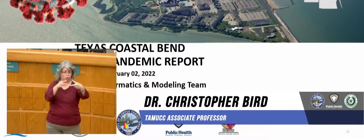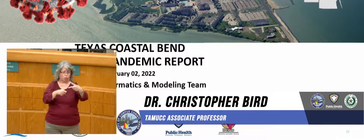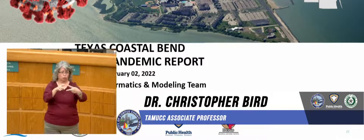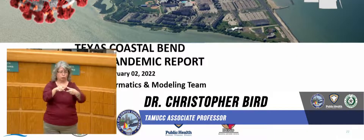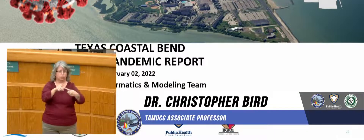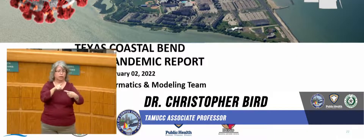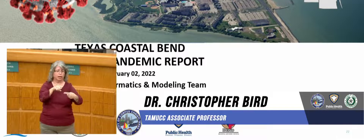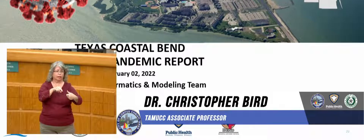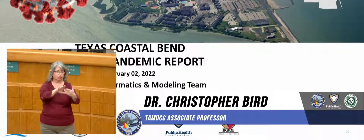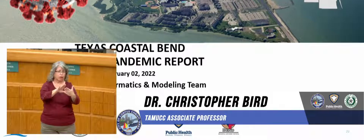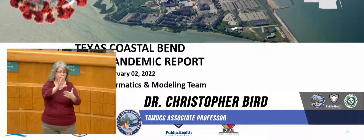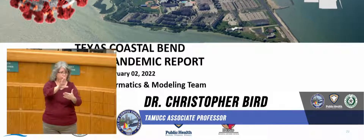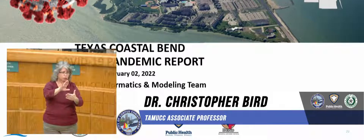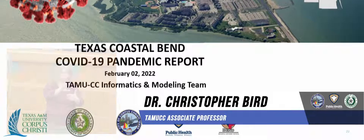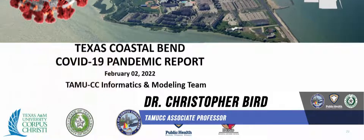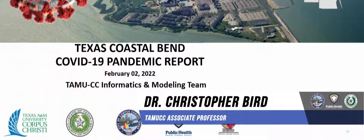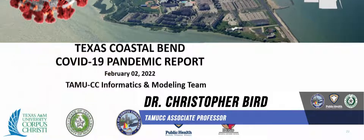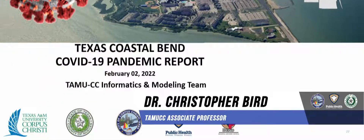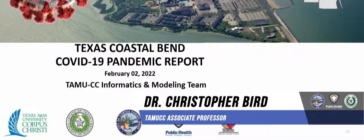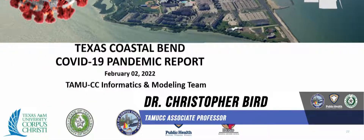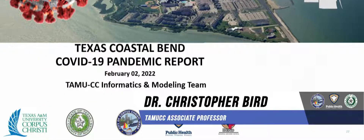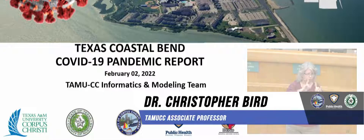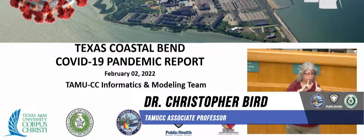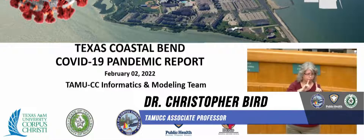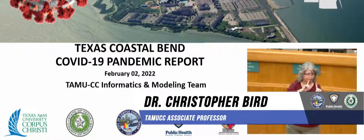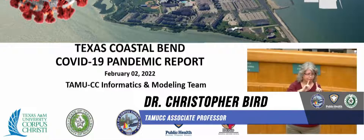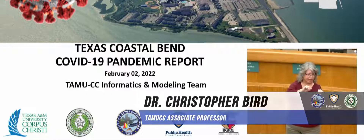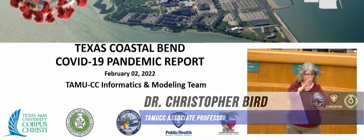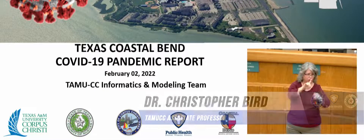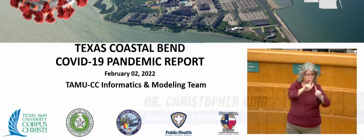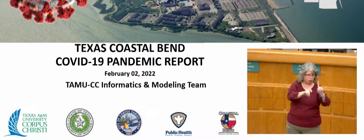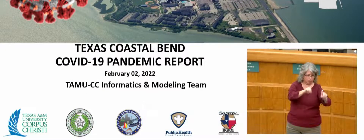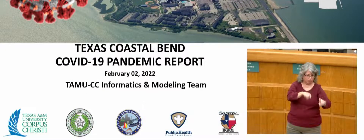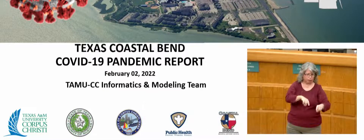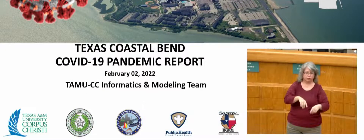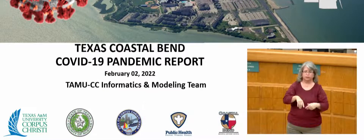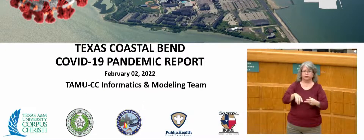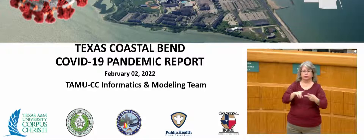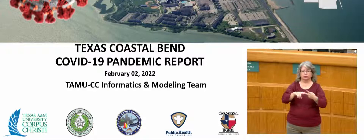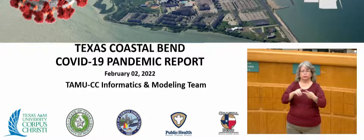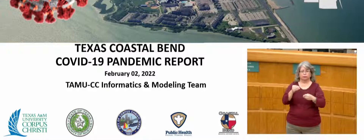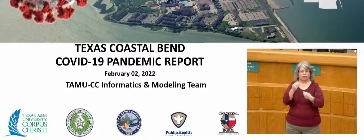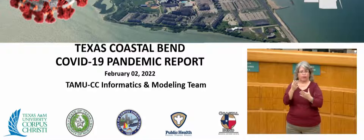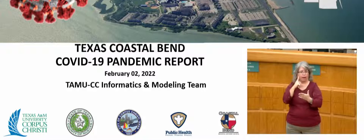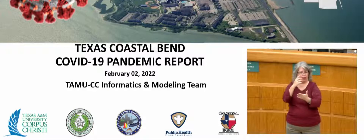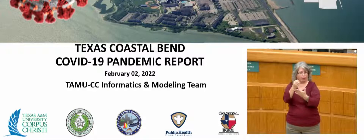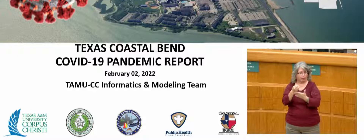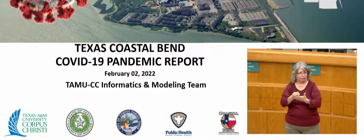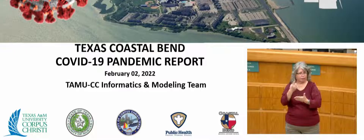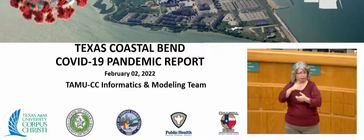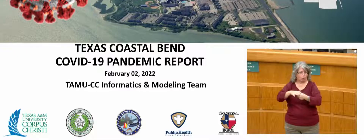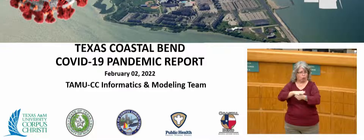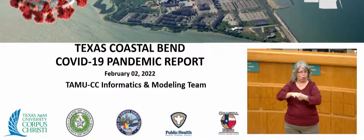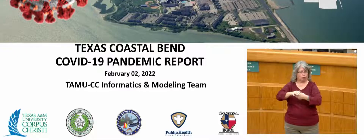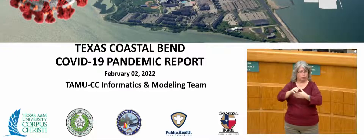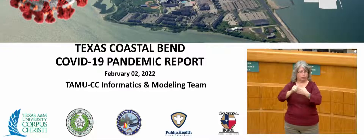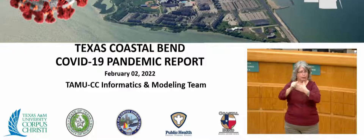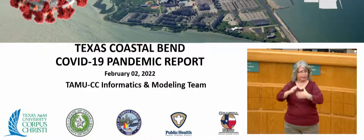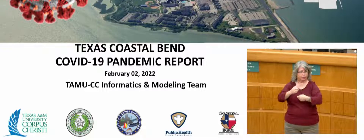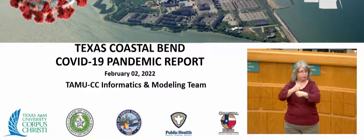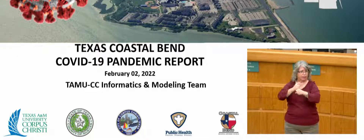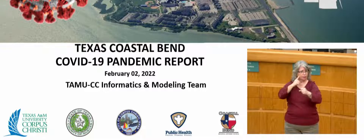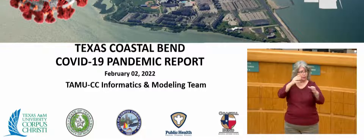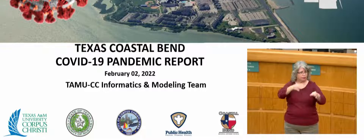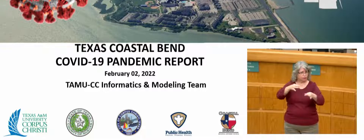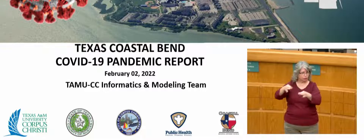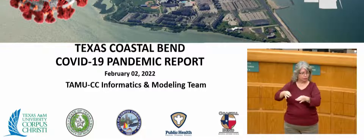and questions, and 2 is to enable evidence-based decision-making on behalf of our local leaders. And we'll get right into it with the